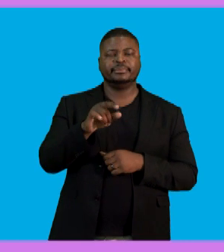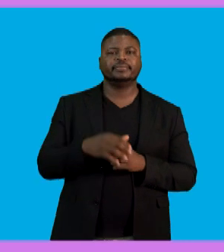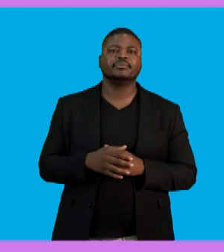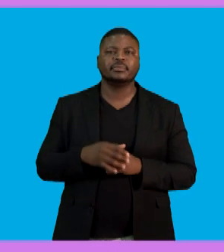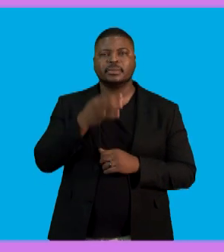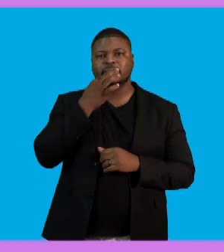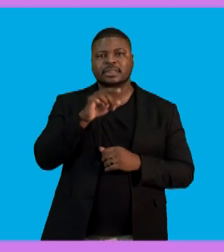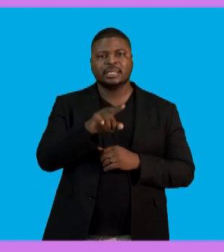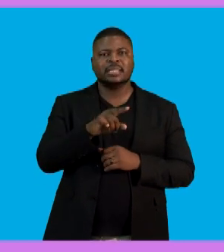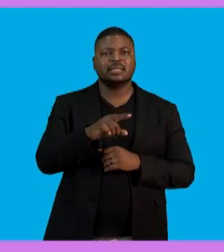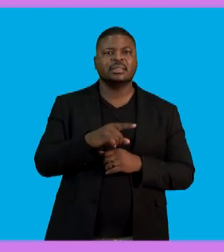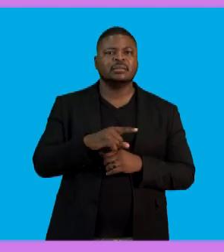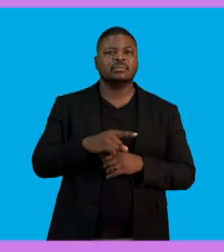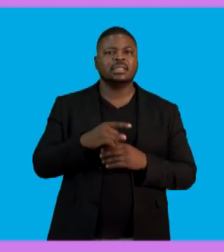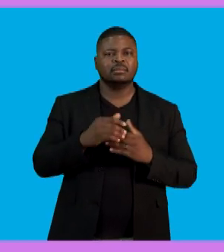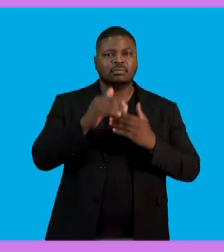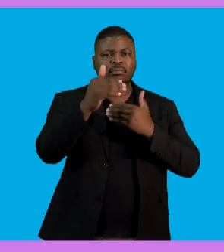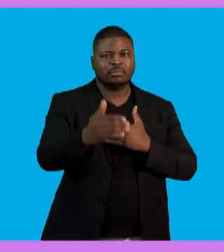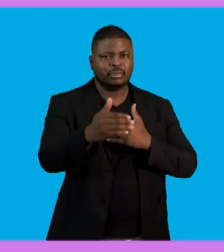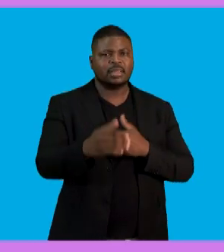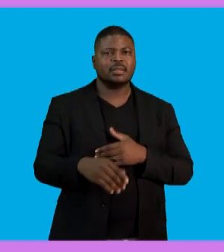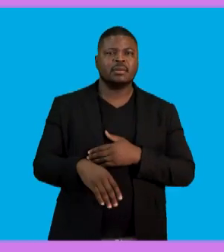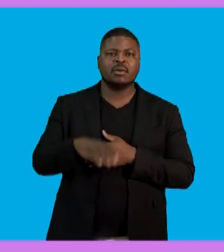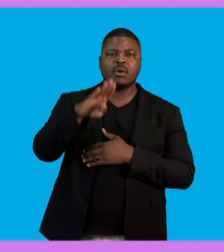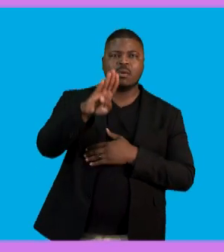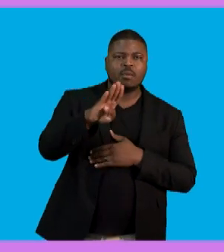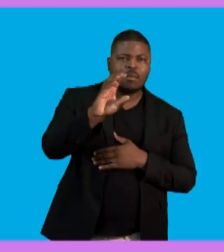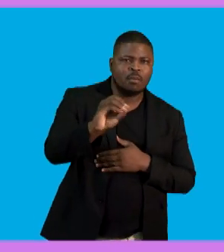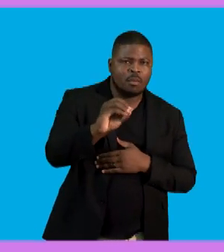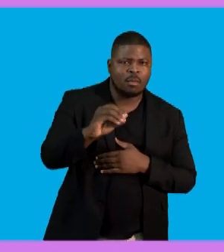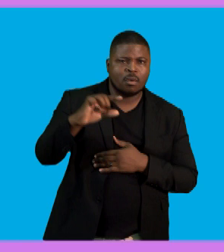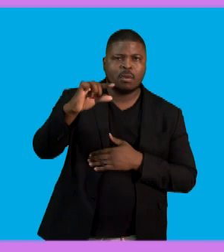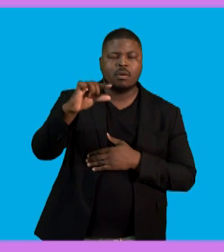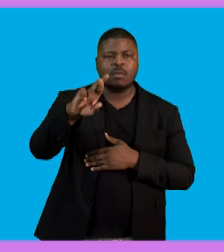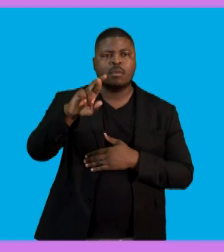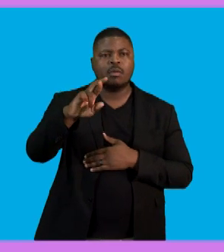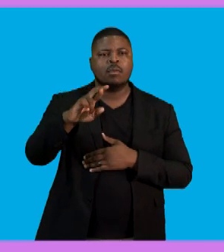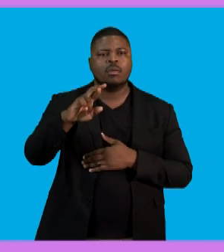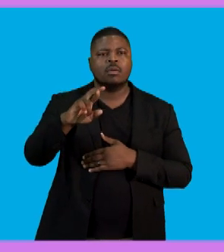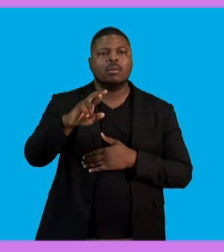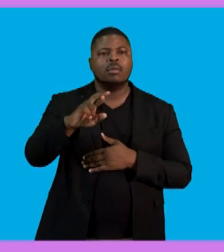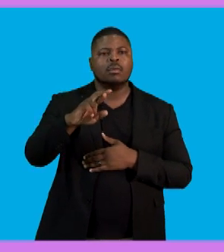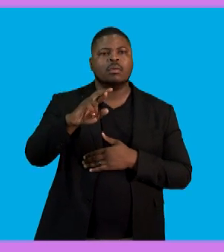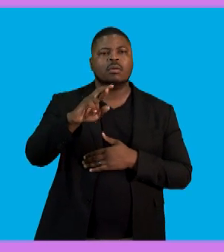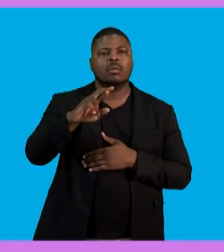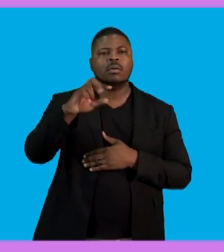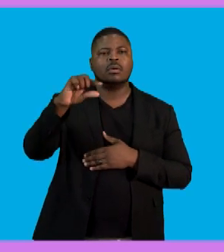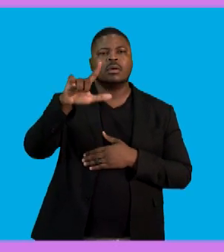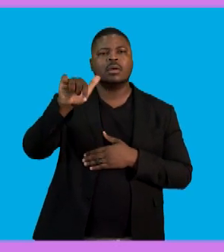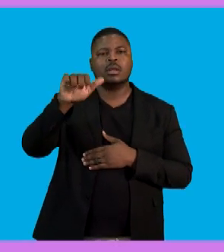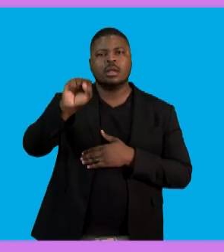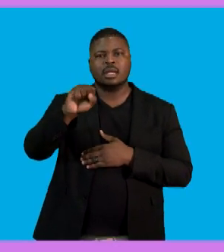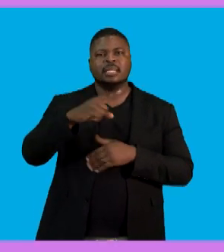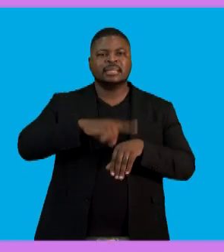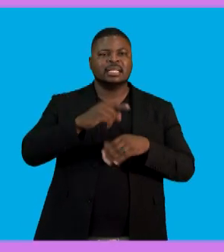is the duration of the Bok class? Give your answer in hours only. The duration for Bok class, where is the